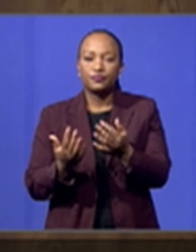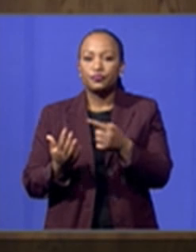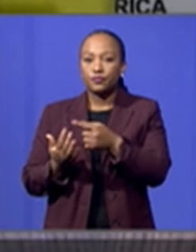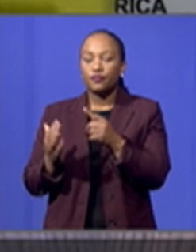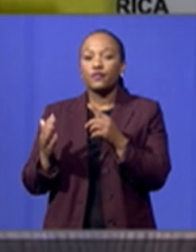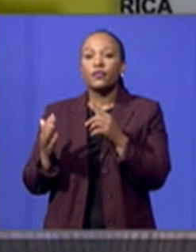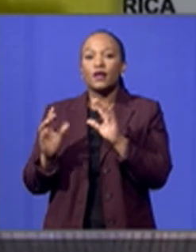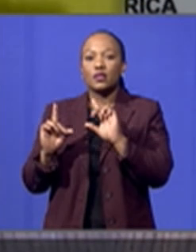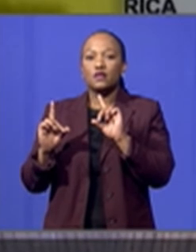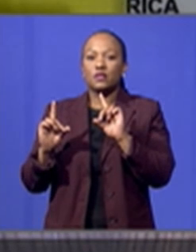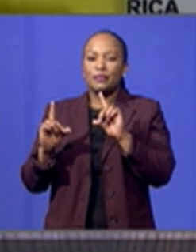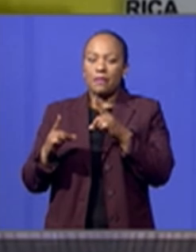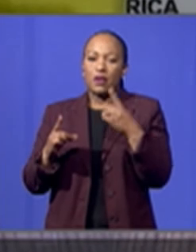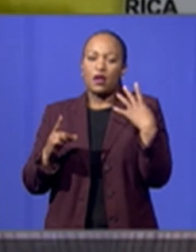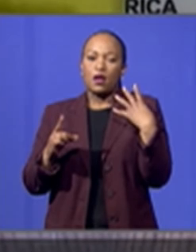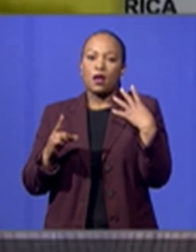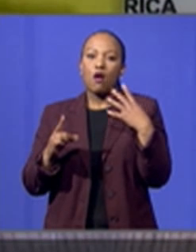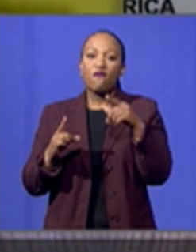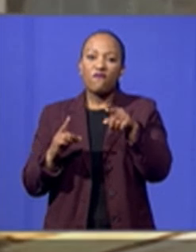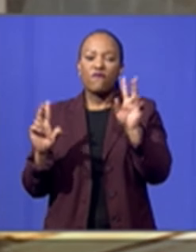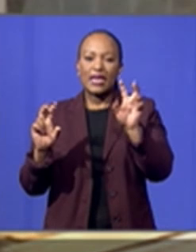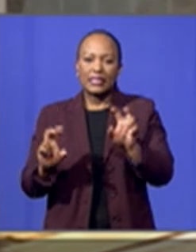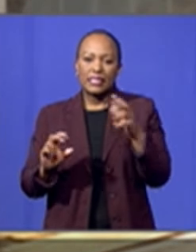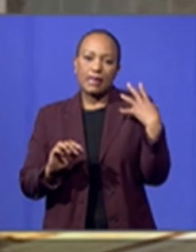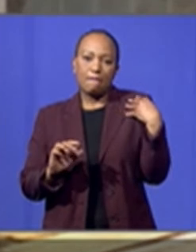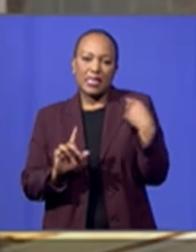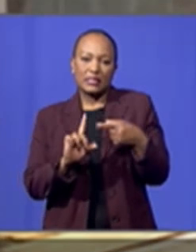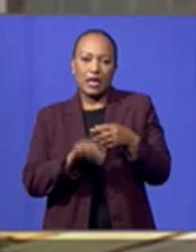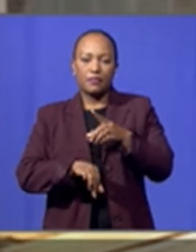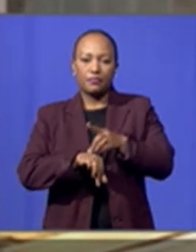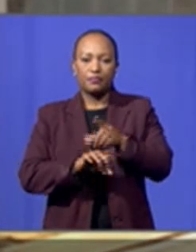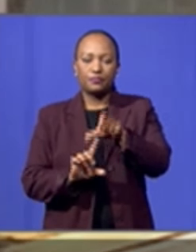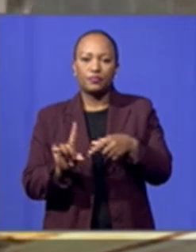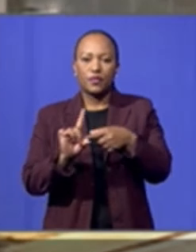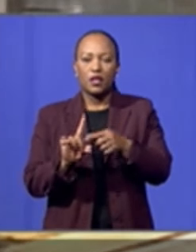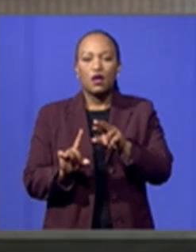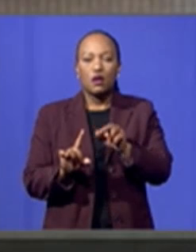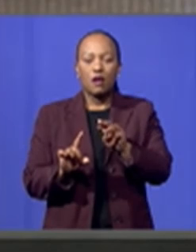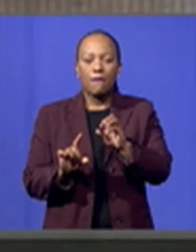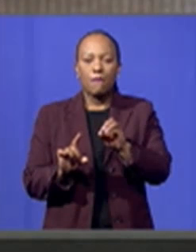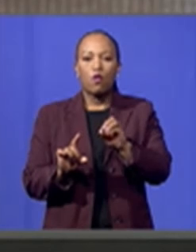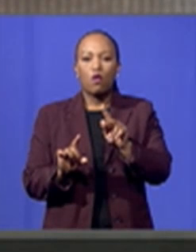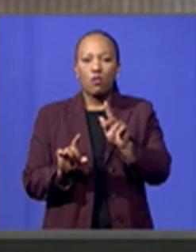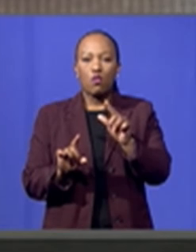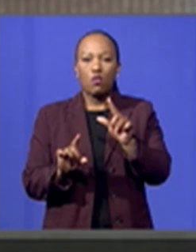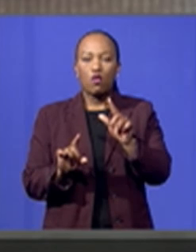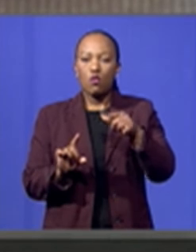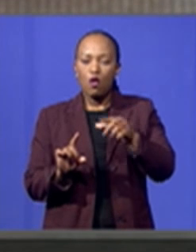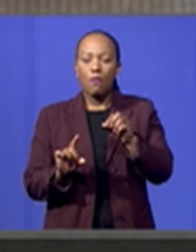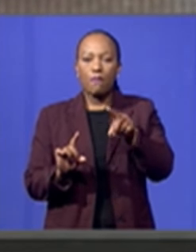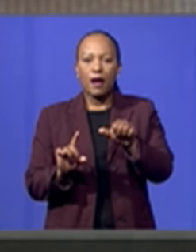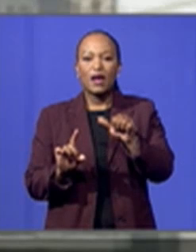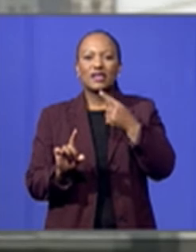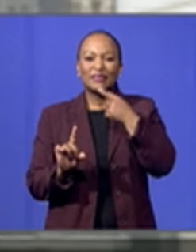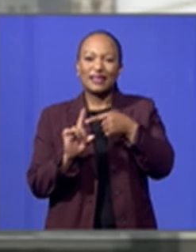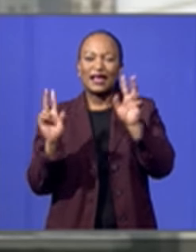motlakase Dr. Khosie Ntshoramokgopa re tlhwatlhwa e kwa godimo ya motlakase dira gore madirelo a sa kgona go gaisana le go gola ga